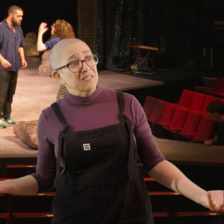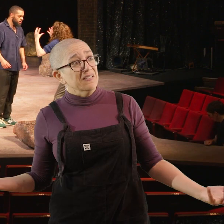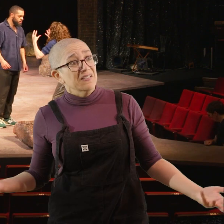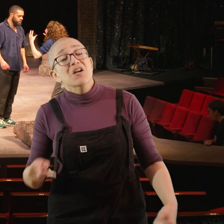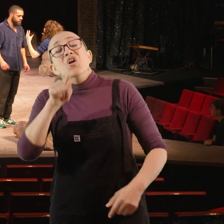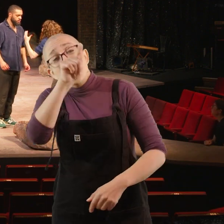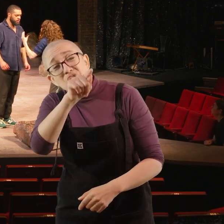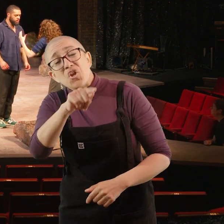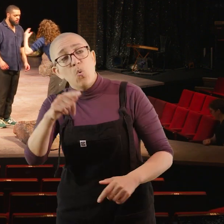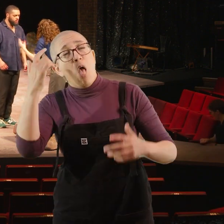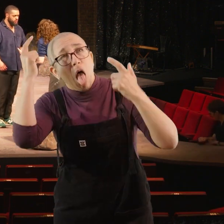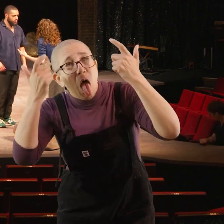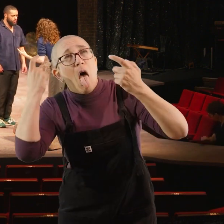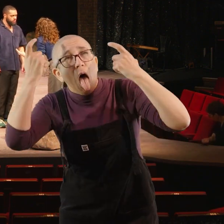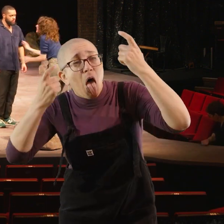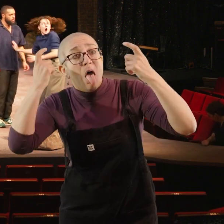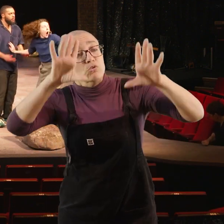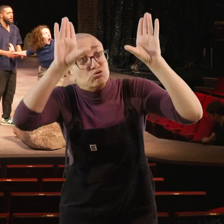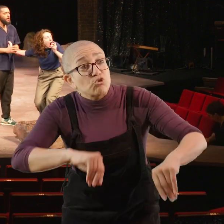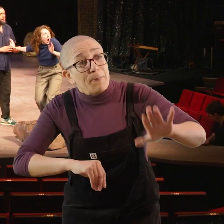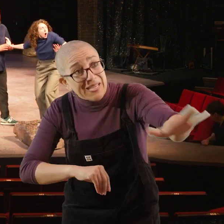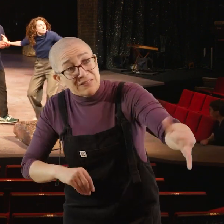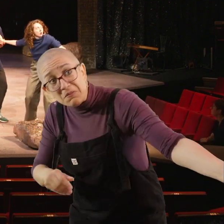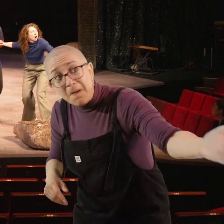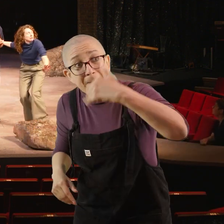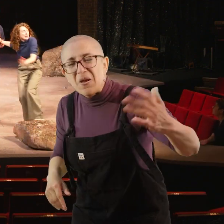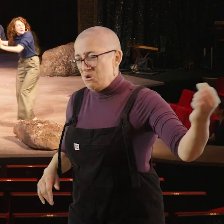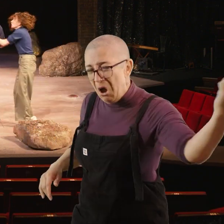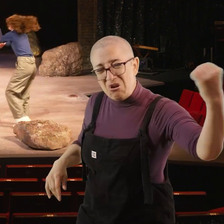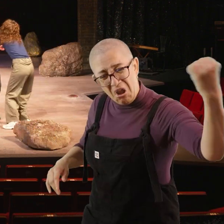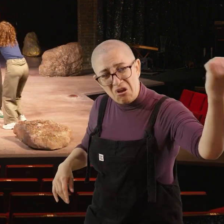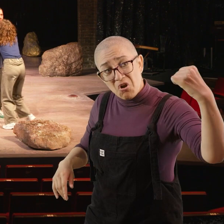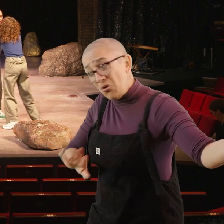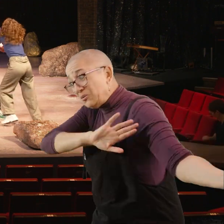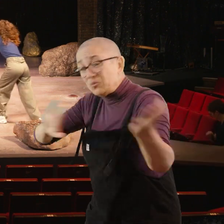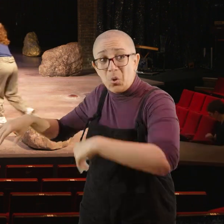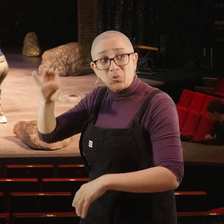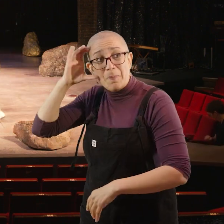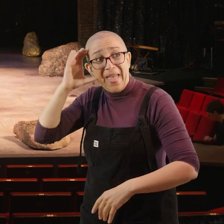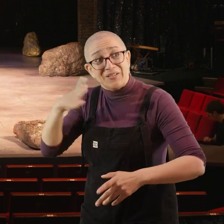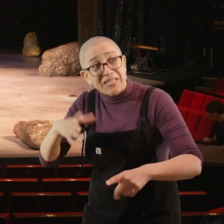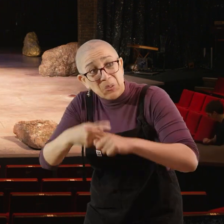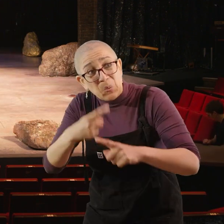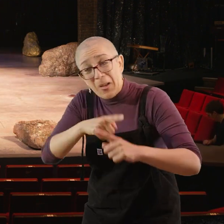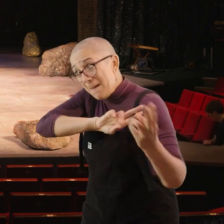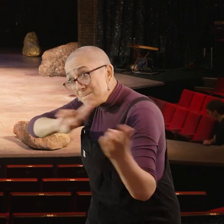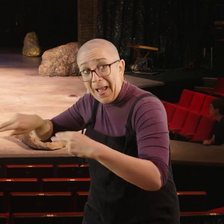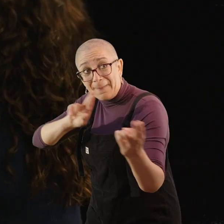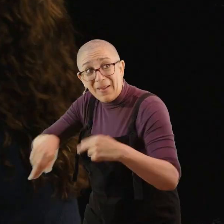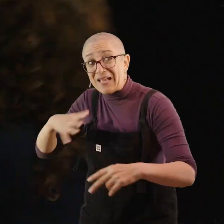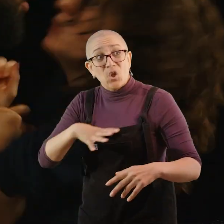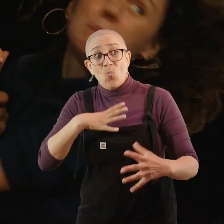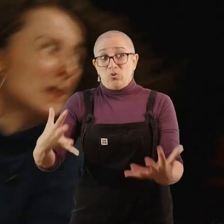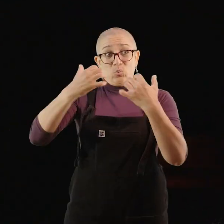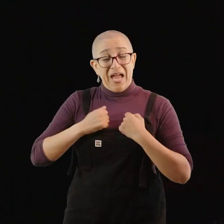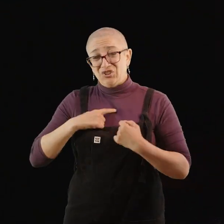Your constancy hath left you unattended. More knocking to bed, lest occasion call us, show us to be watchers.